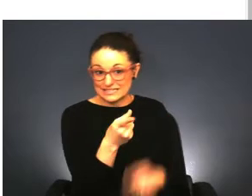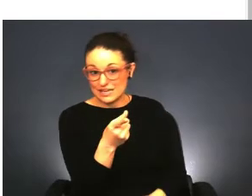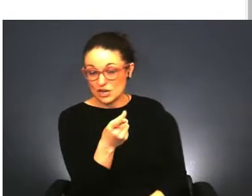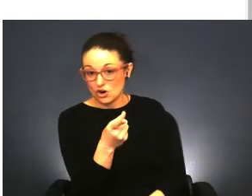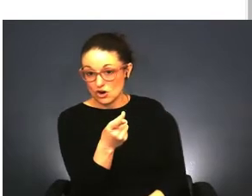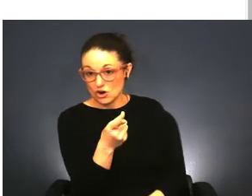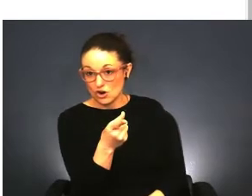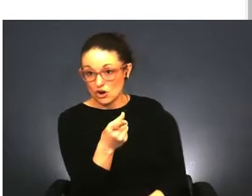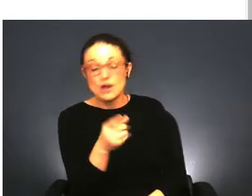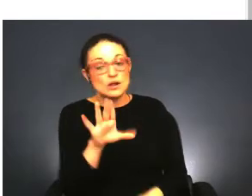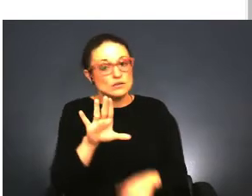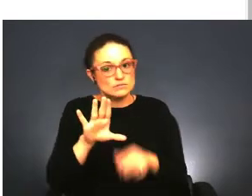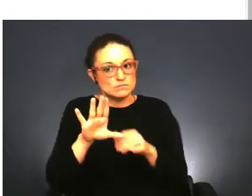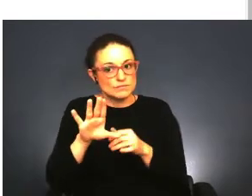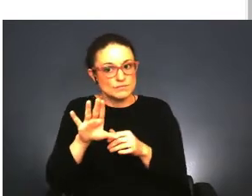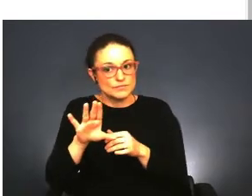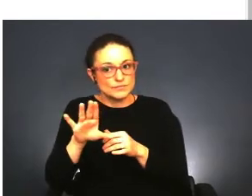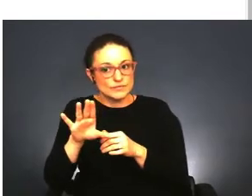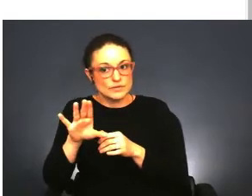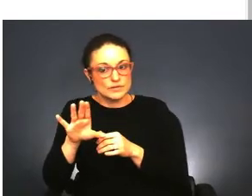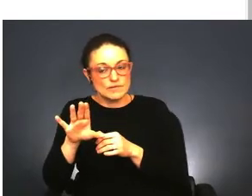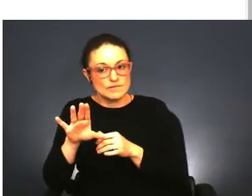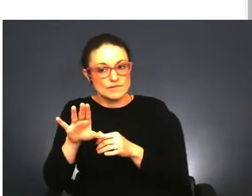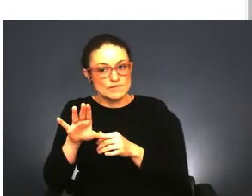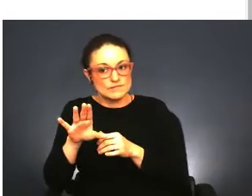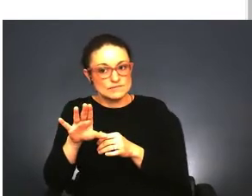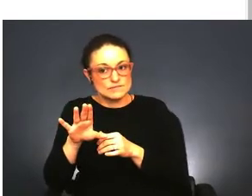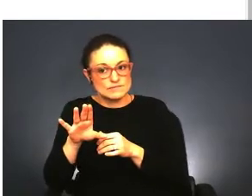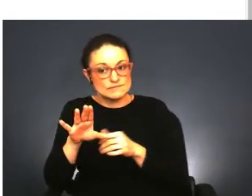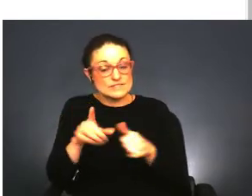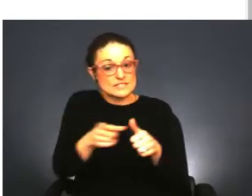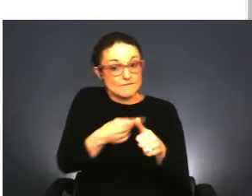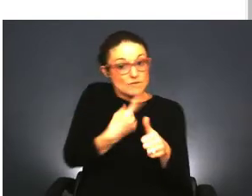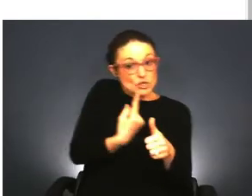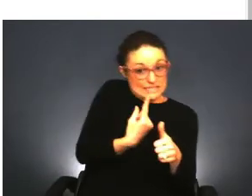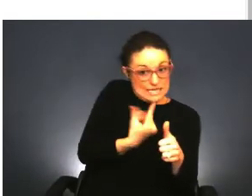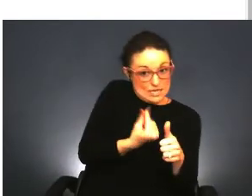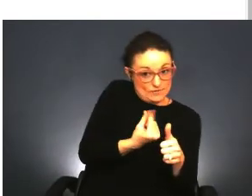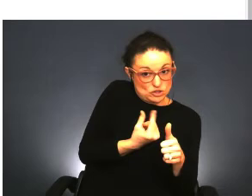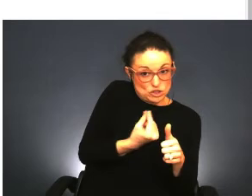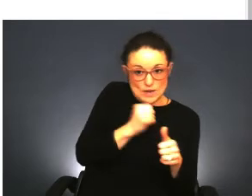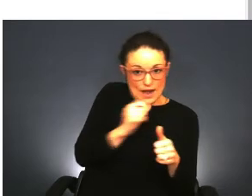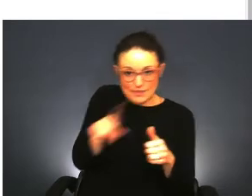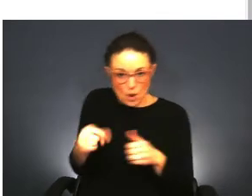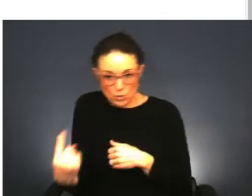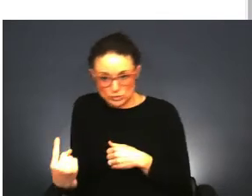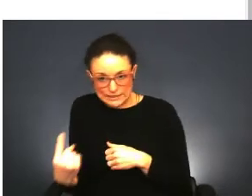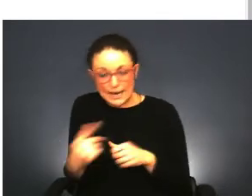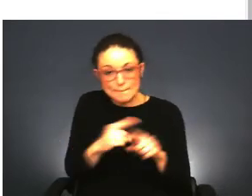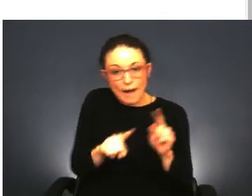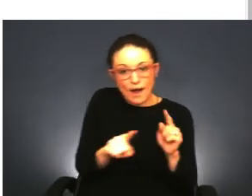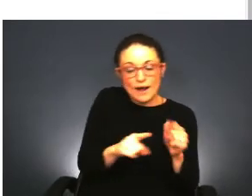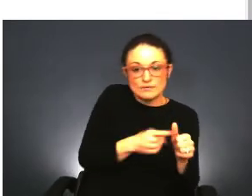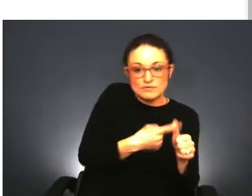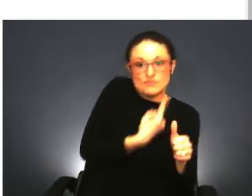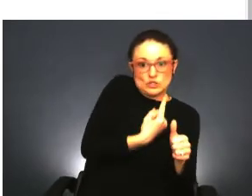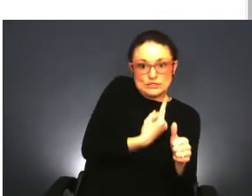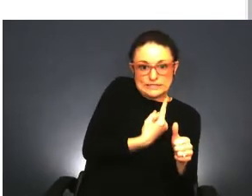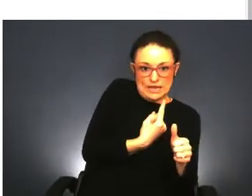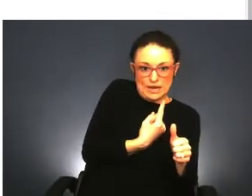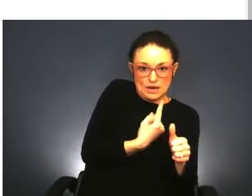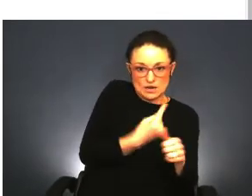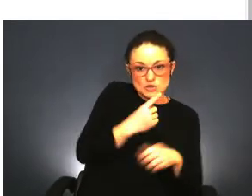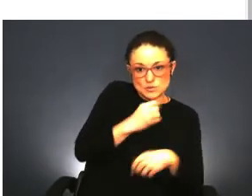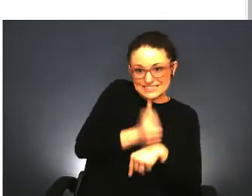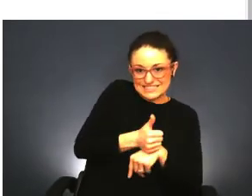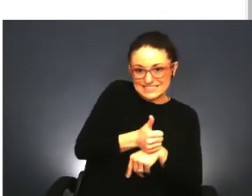only the first thing that you need to do. It's not the only thing that you need to do, but you do need to set your submission type for this assignment